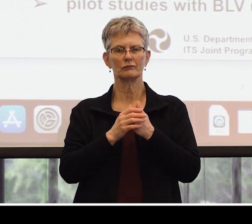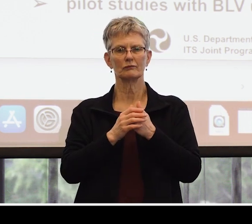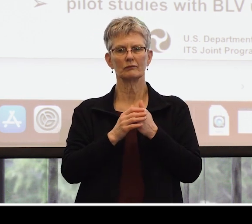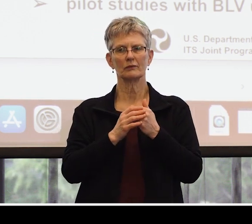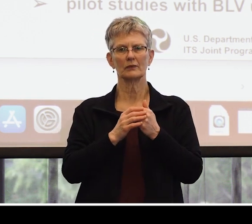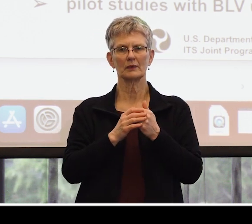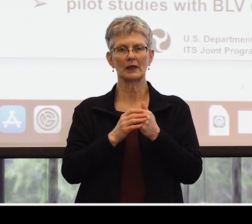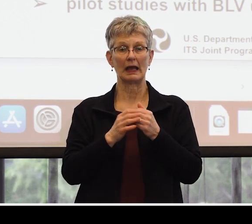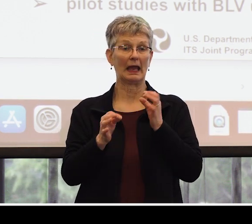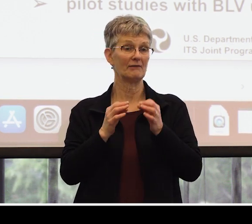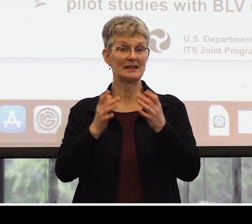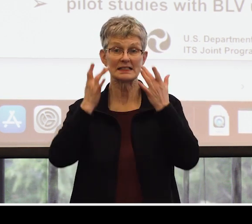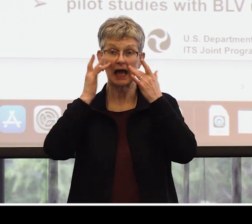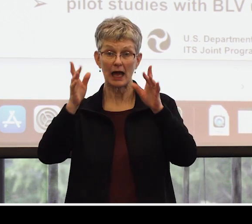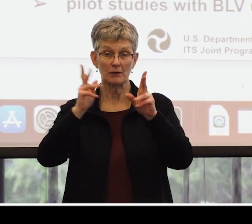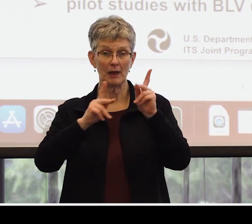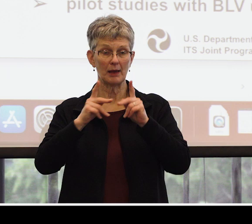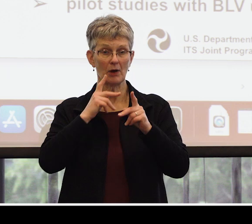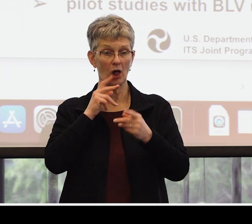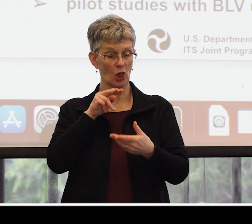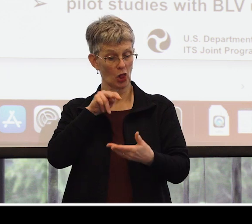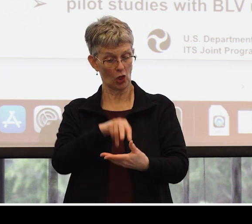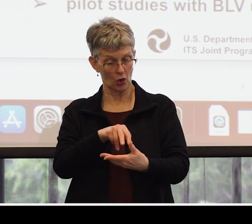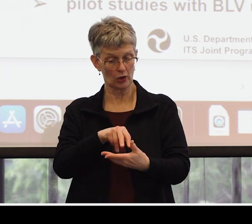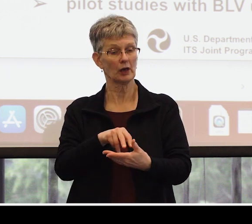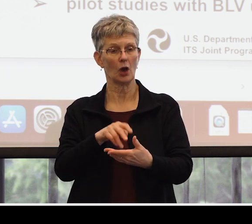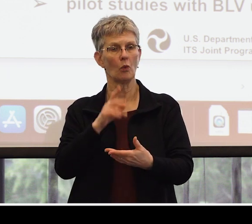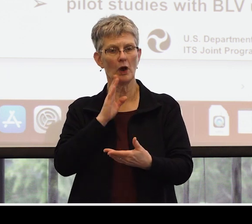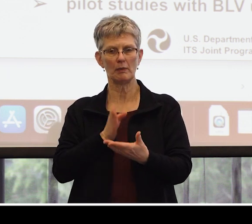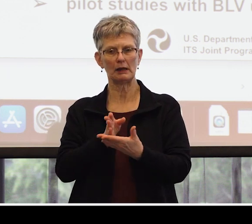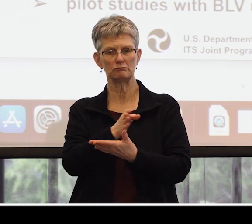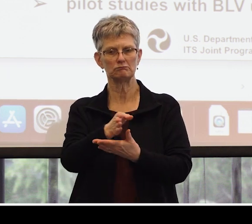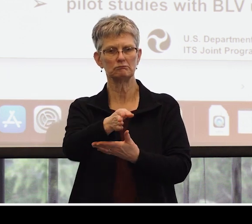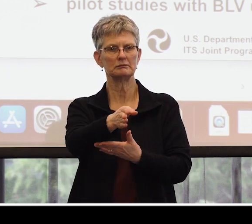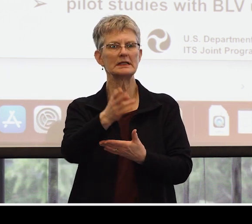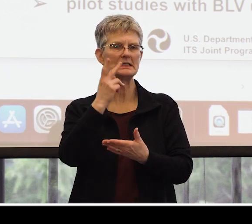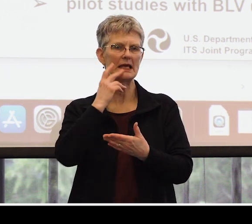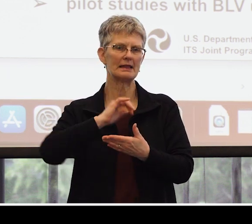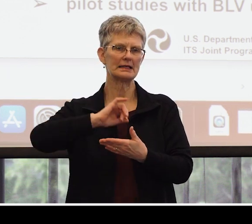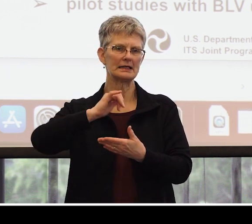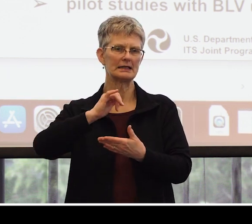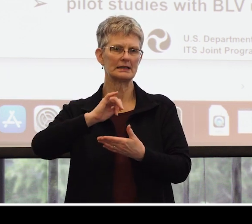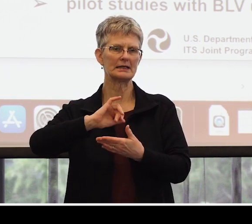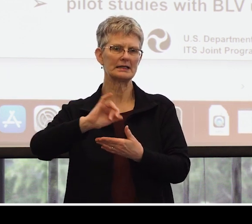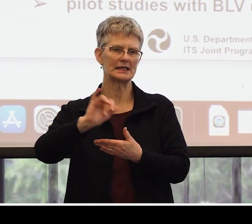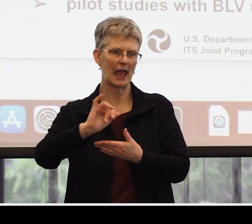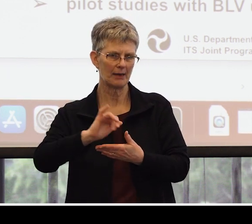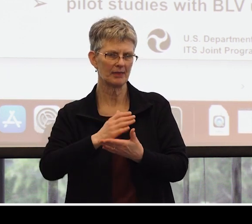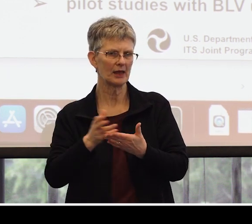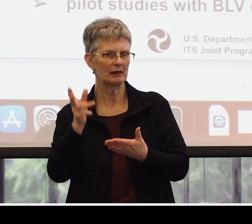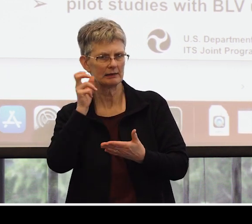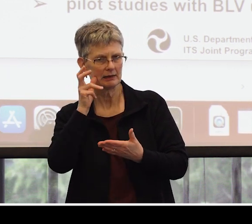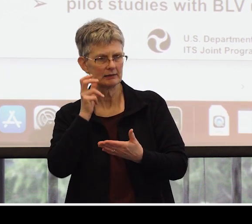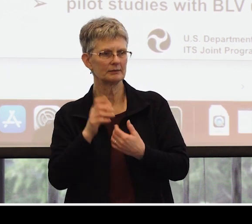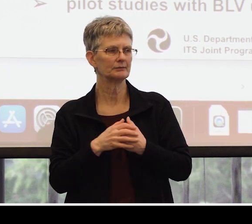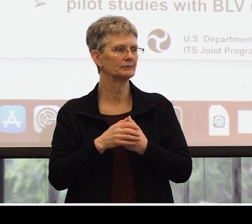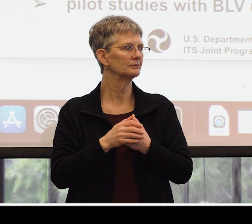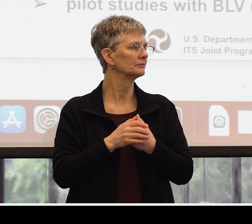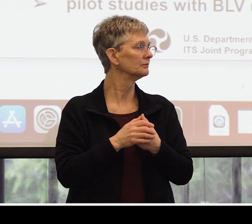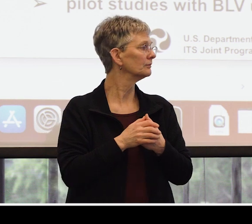is seeing the screen. Finally, I know Anat mentioned about the pilot, the